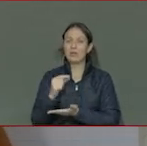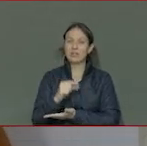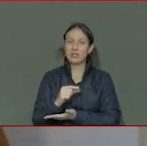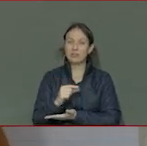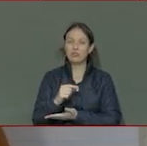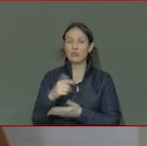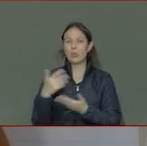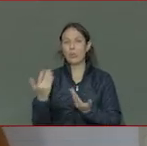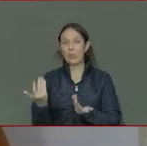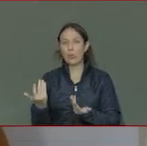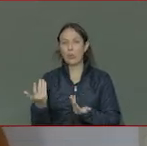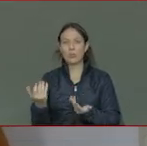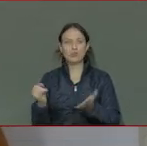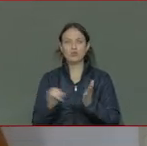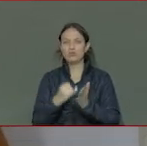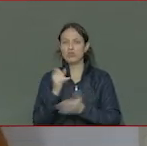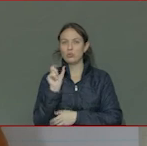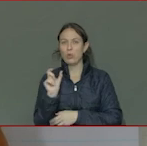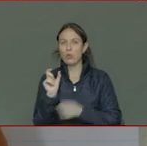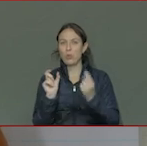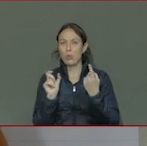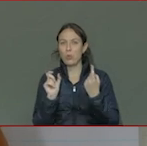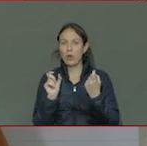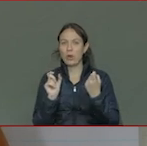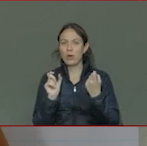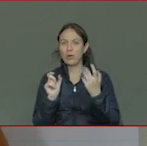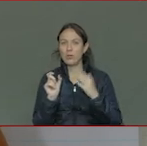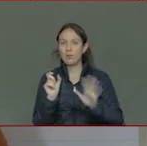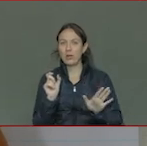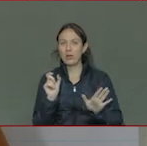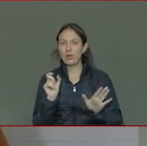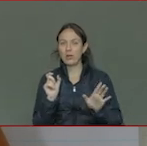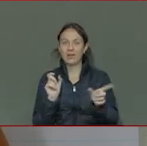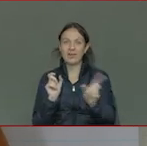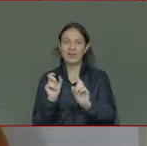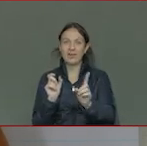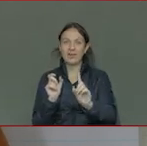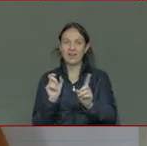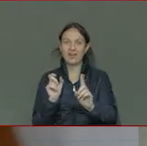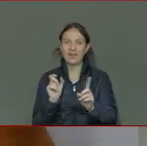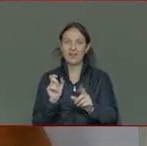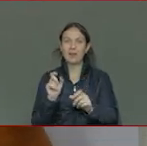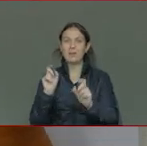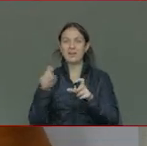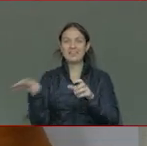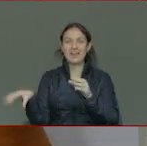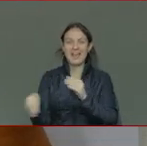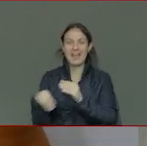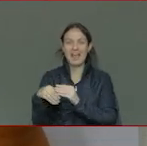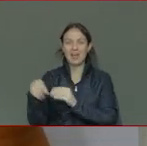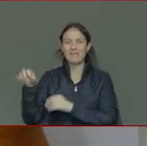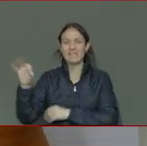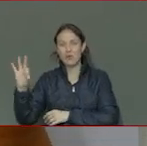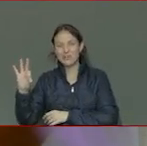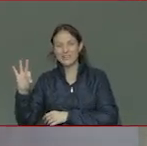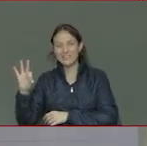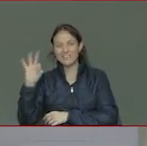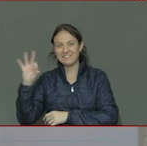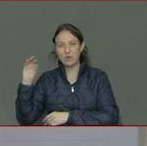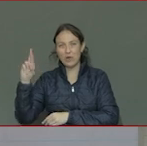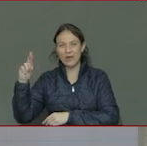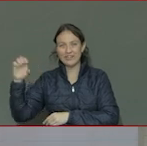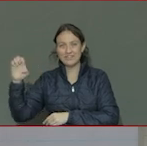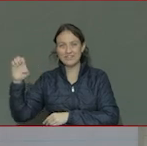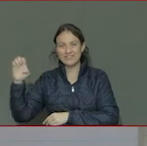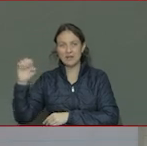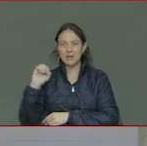gravitational or gravity. You must write gravitational force. Because if you